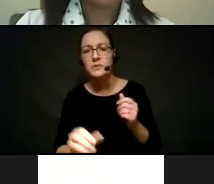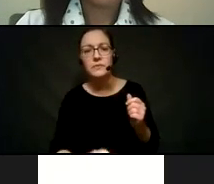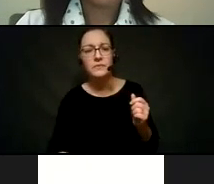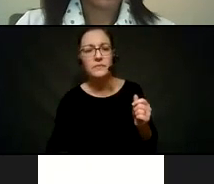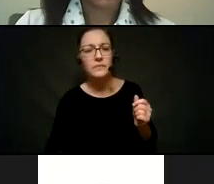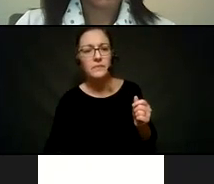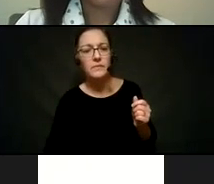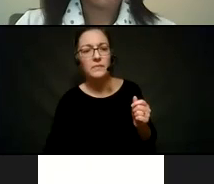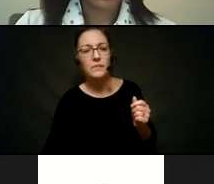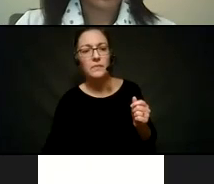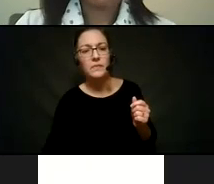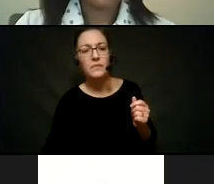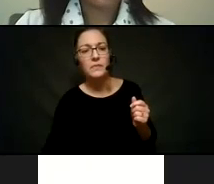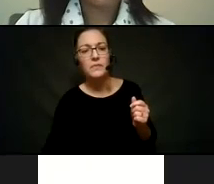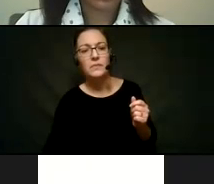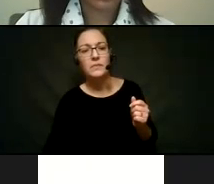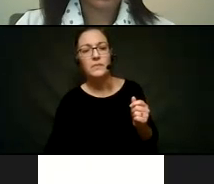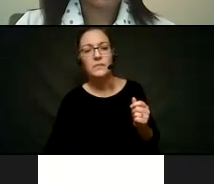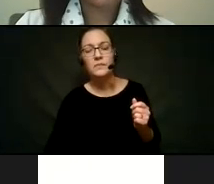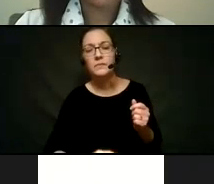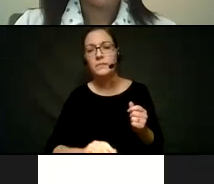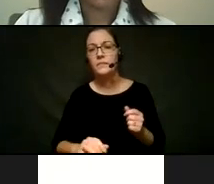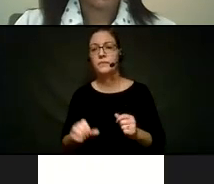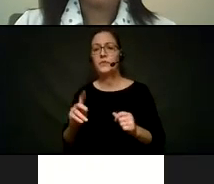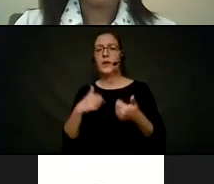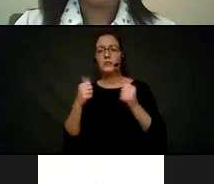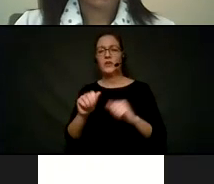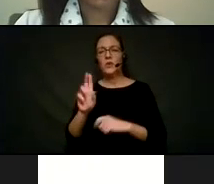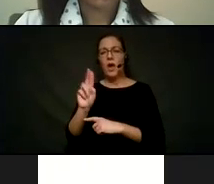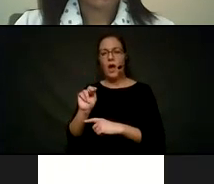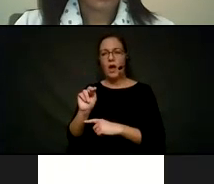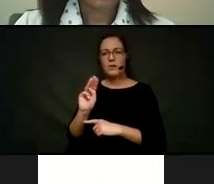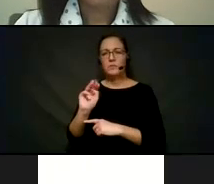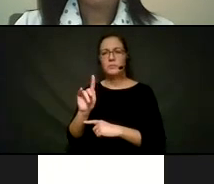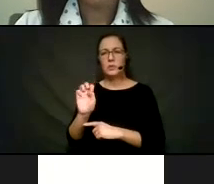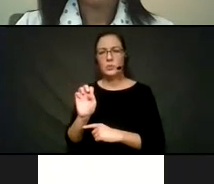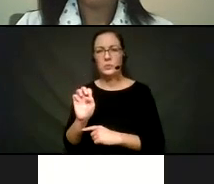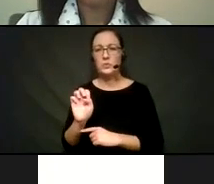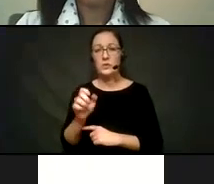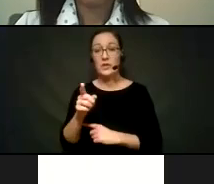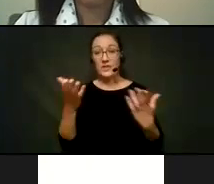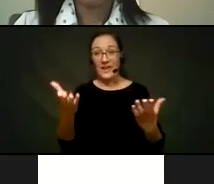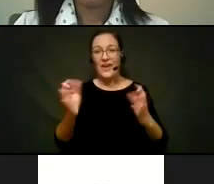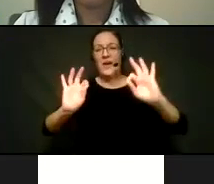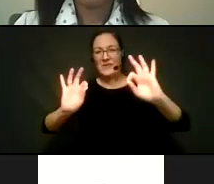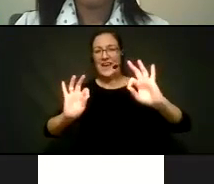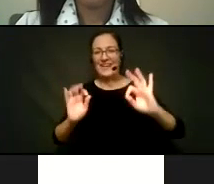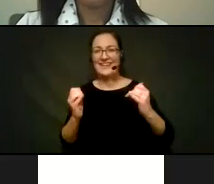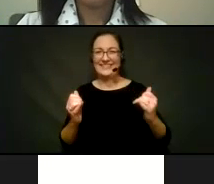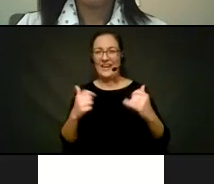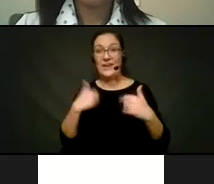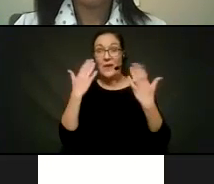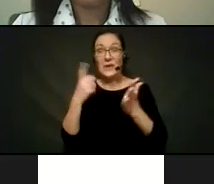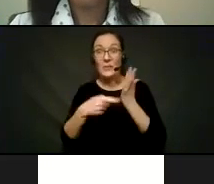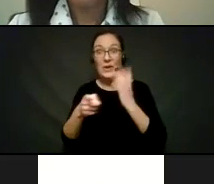perhaps? Let me try to unmute on my end. Are you there, Beth? Oh, there I am now. Thank you. I don't know what you